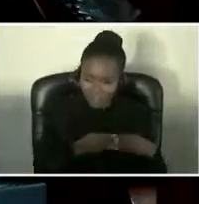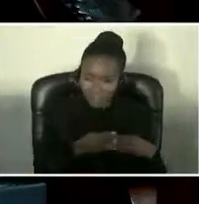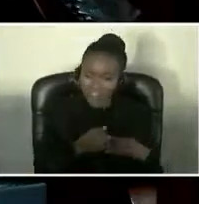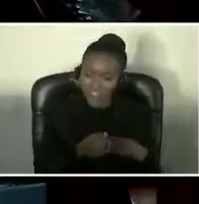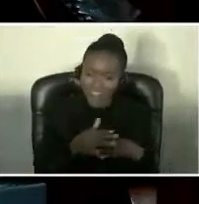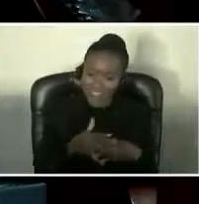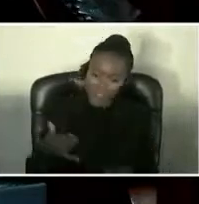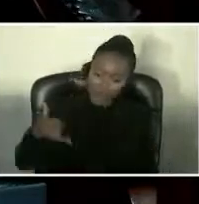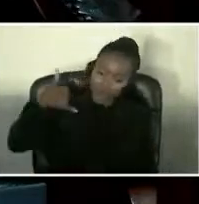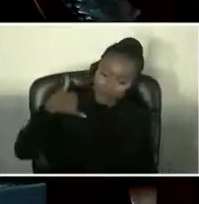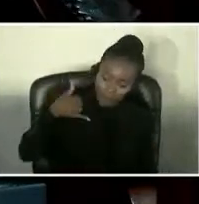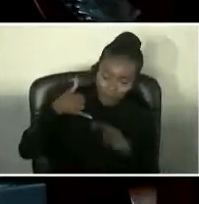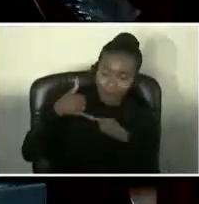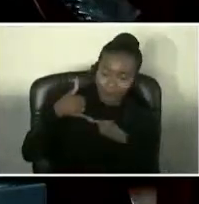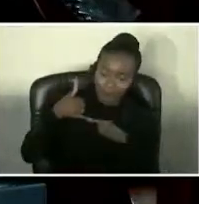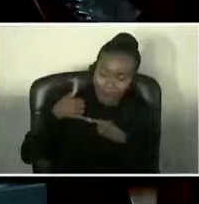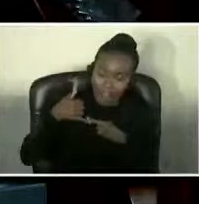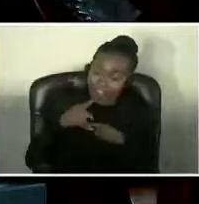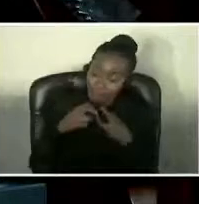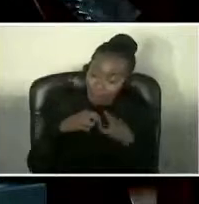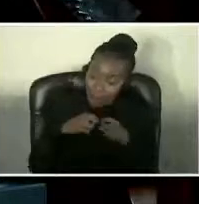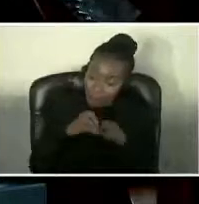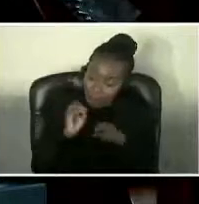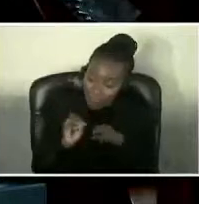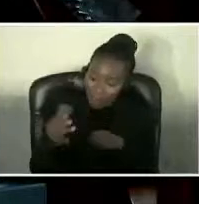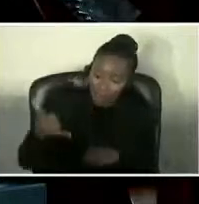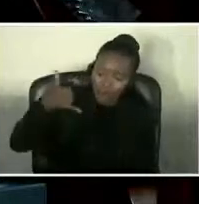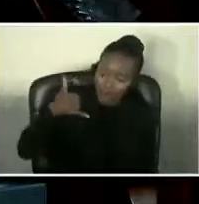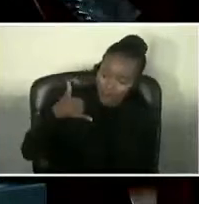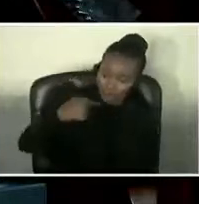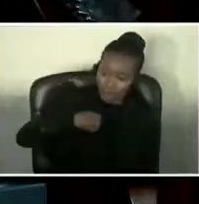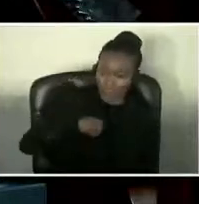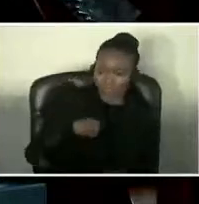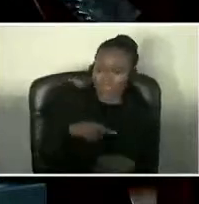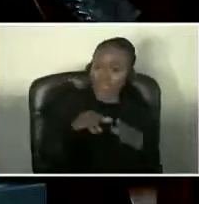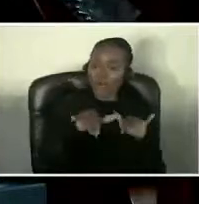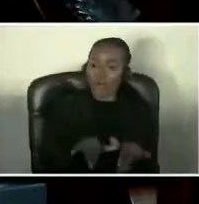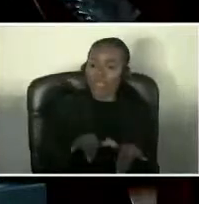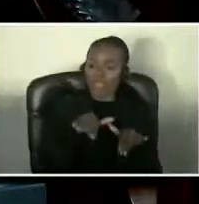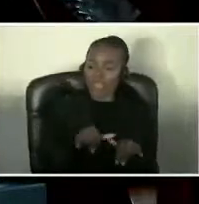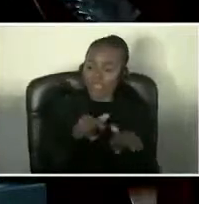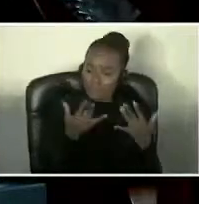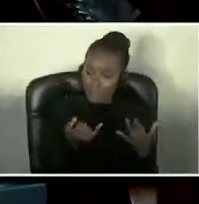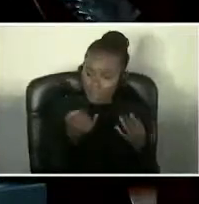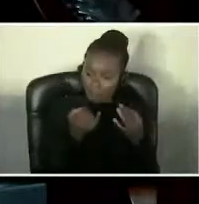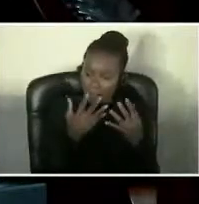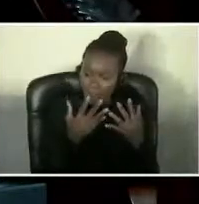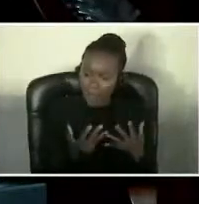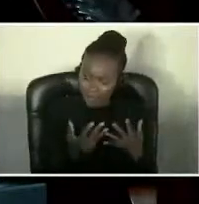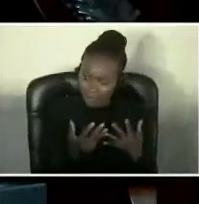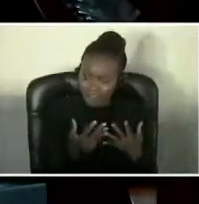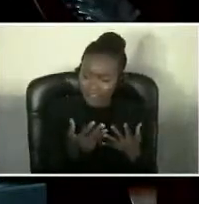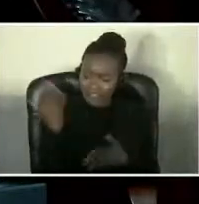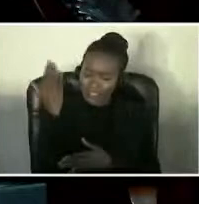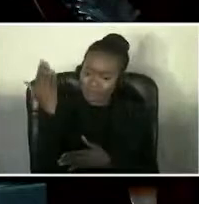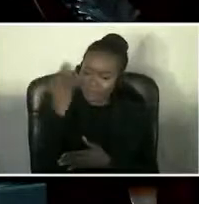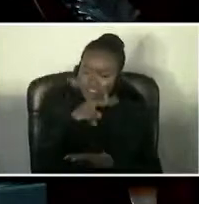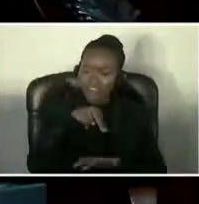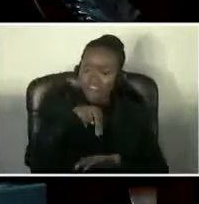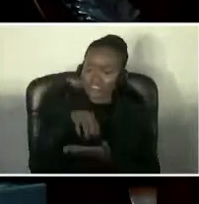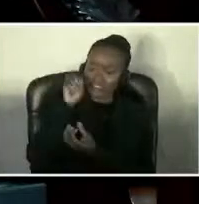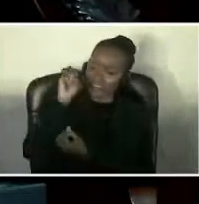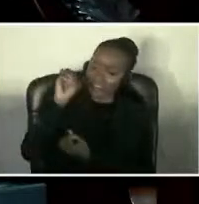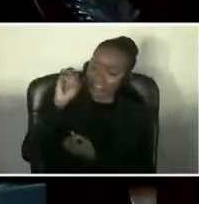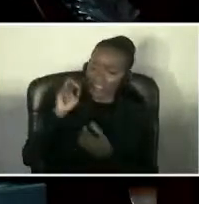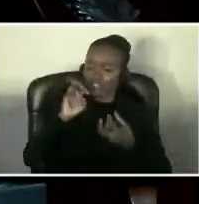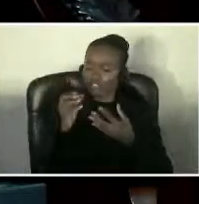call they call the head of department they call myself they don't wait for a budget speech and princeton by the way the matter is raising you